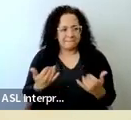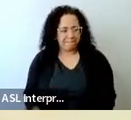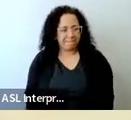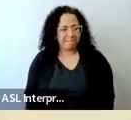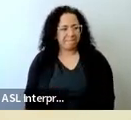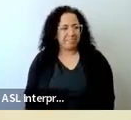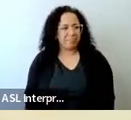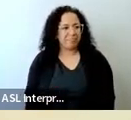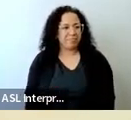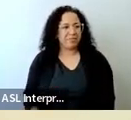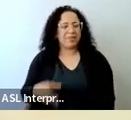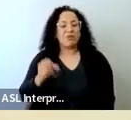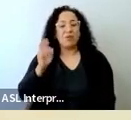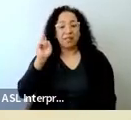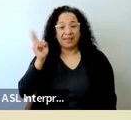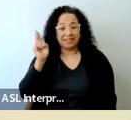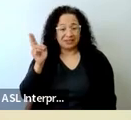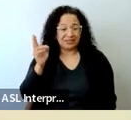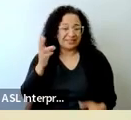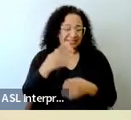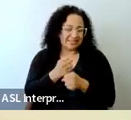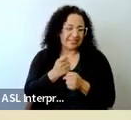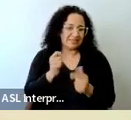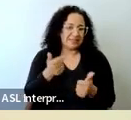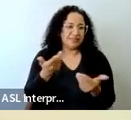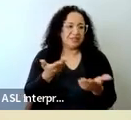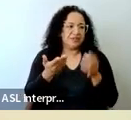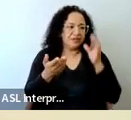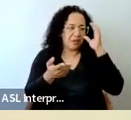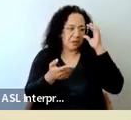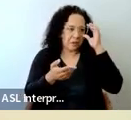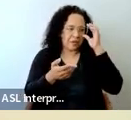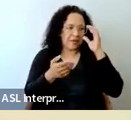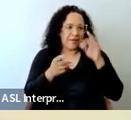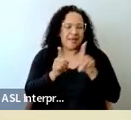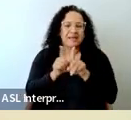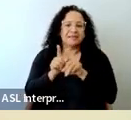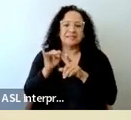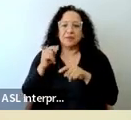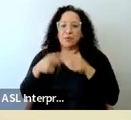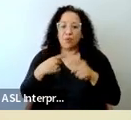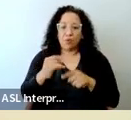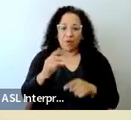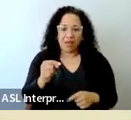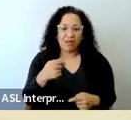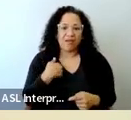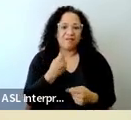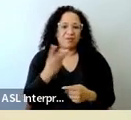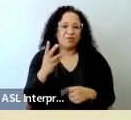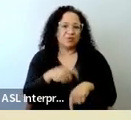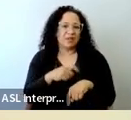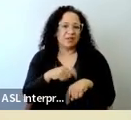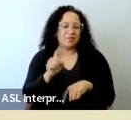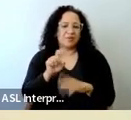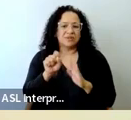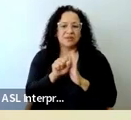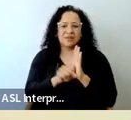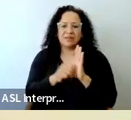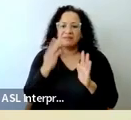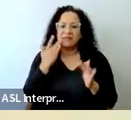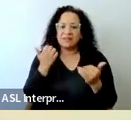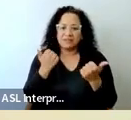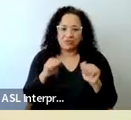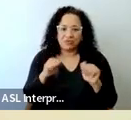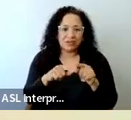So just on the history, just very quickly here, as it rolled out, there were a couple of times where the state of California tried